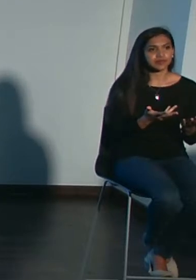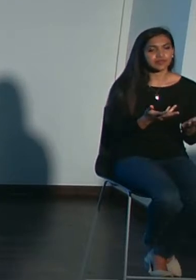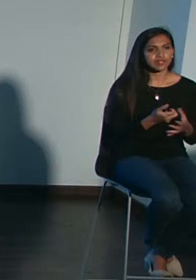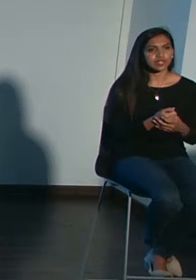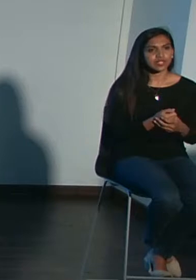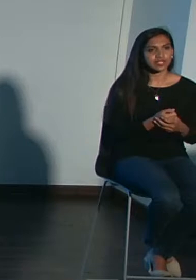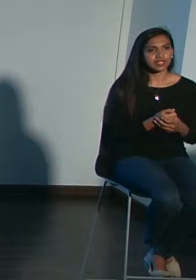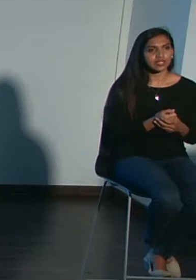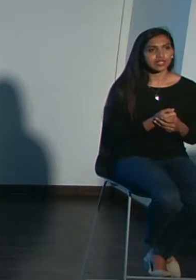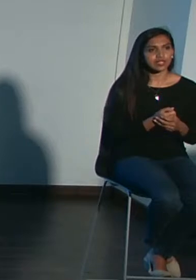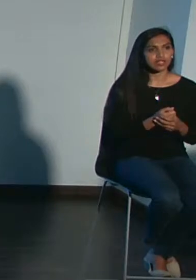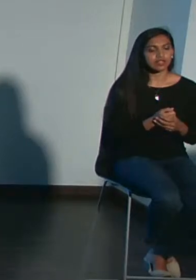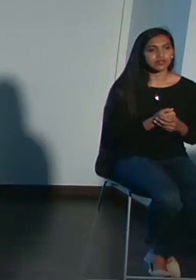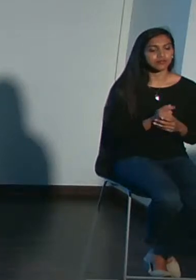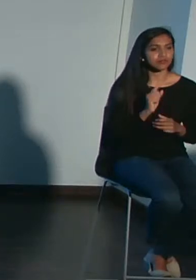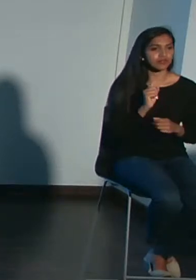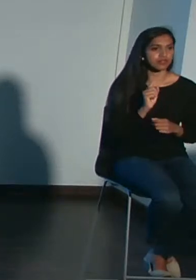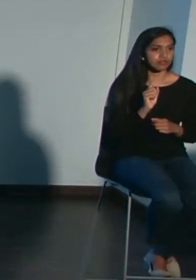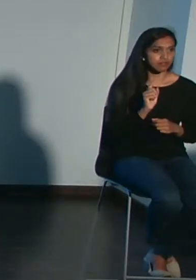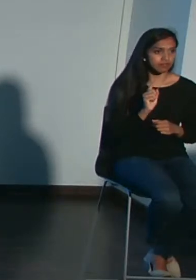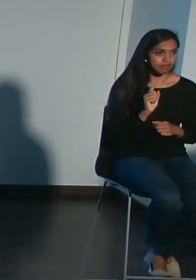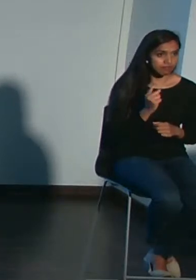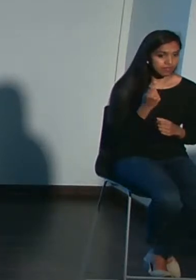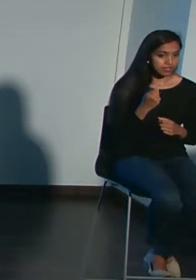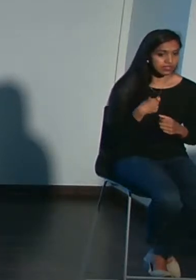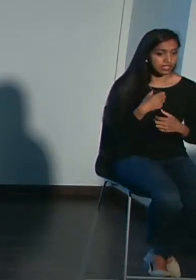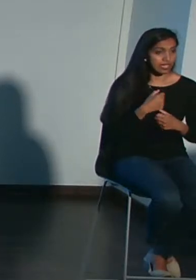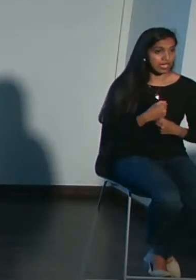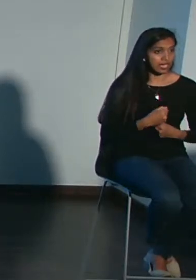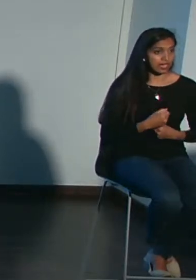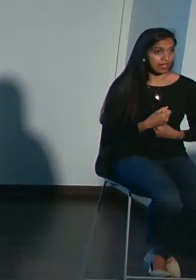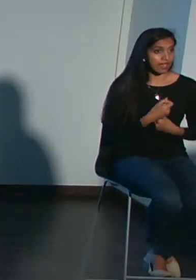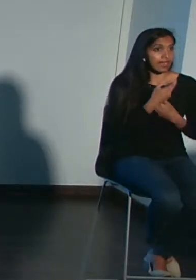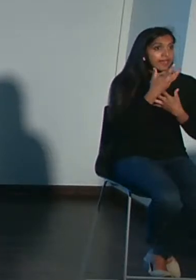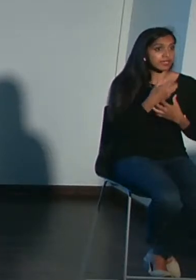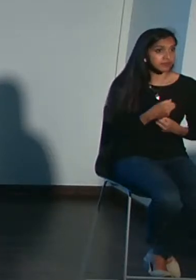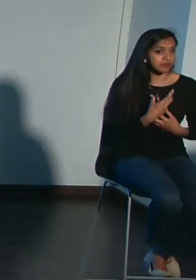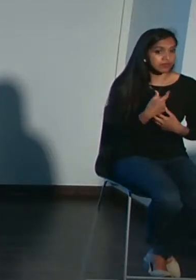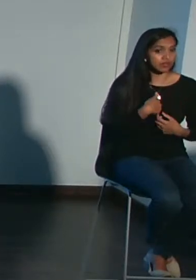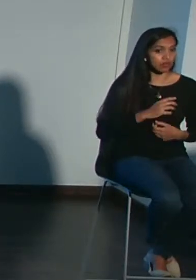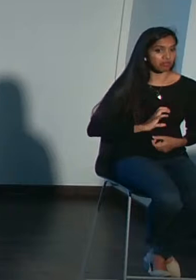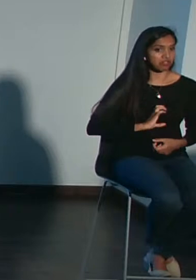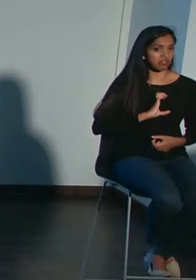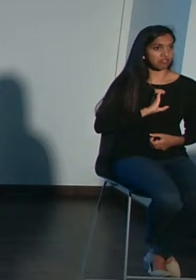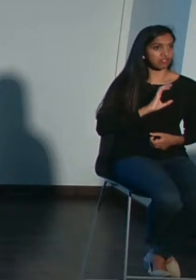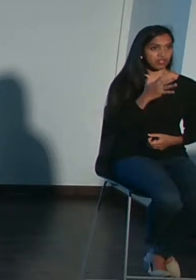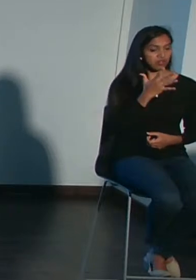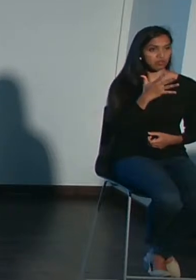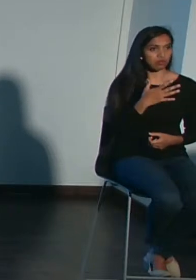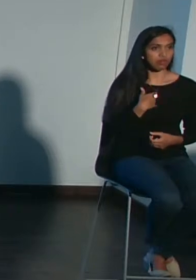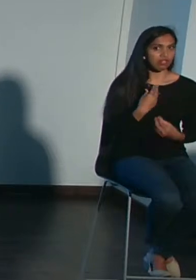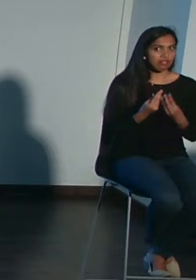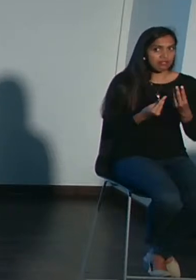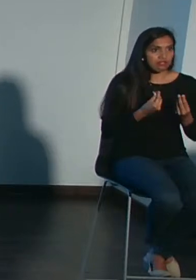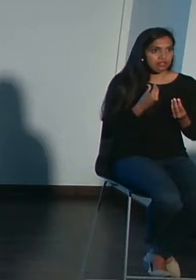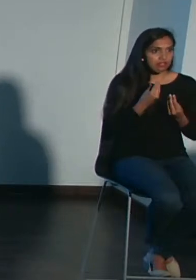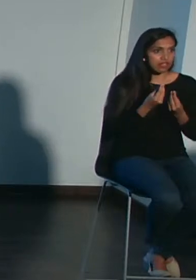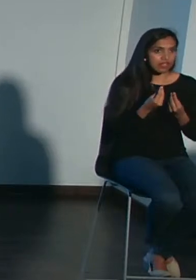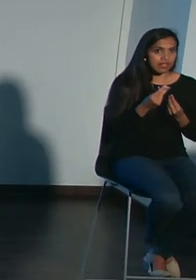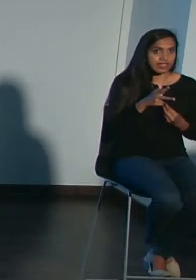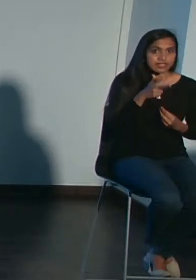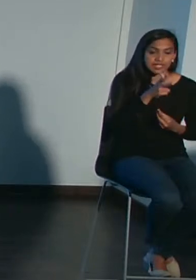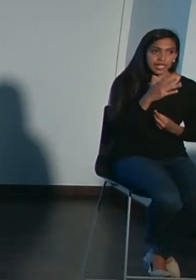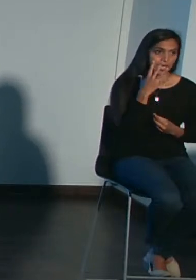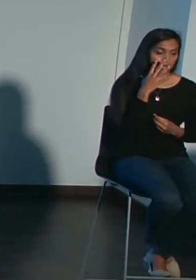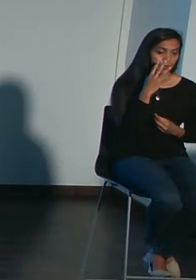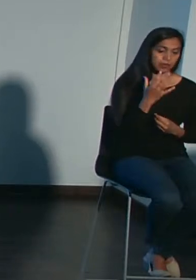this person shouldn't have expressed that kind of, lack of confidence so publicly, or, that also as women. And this was